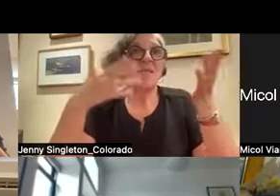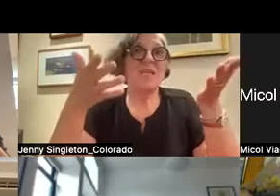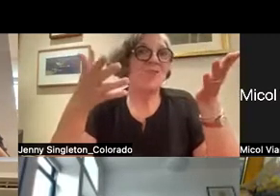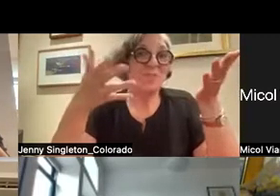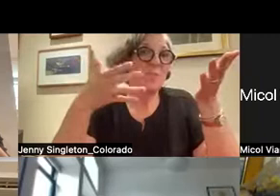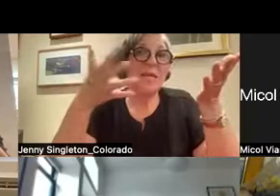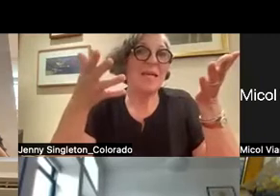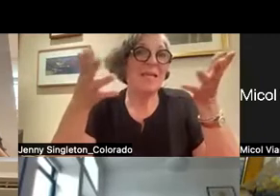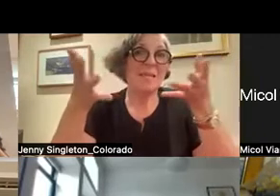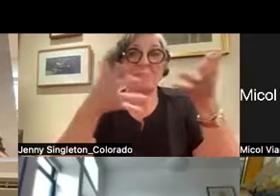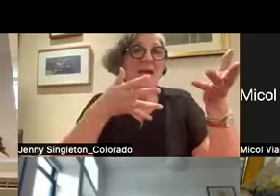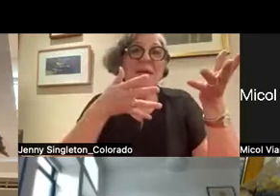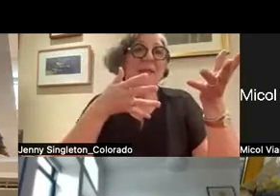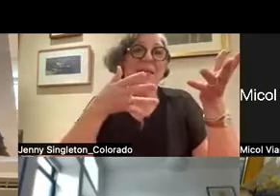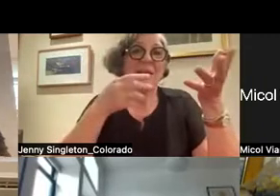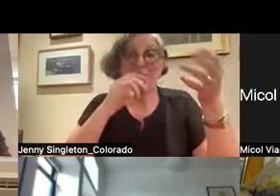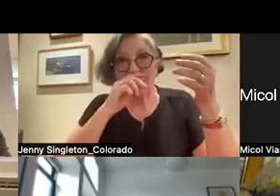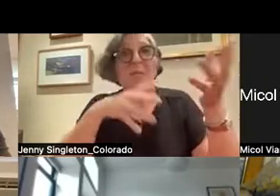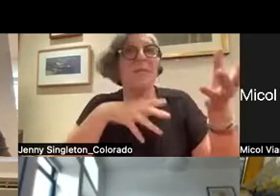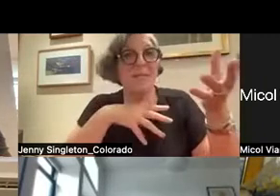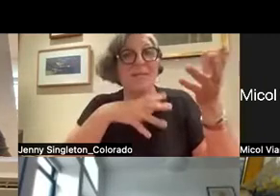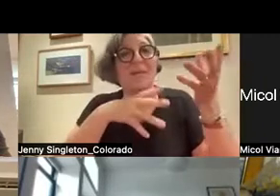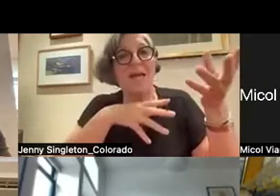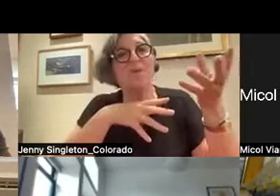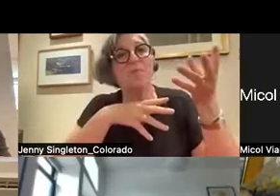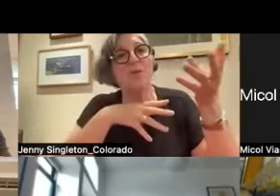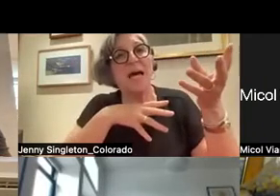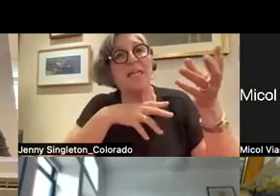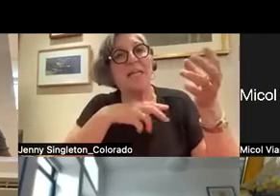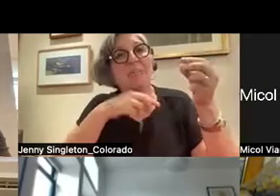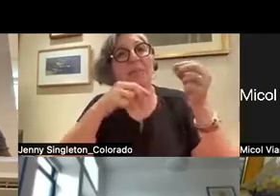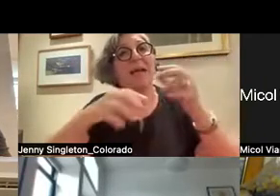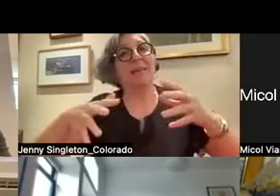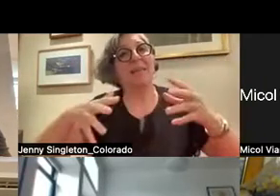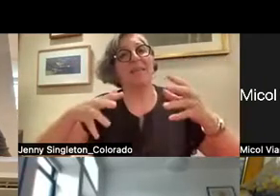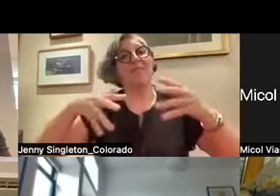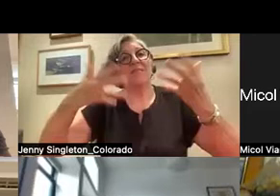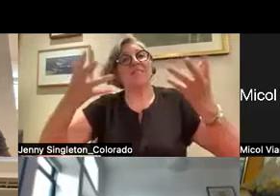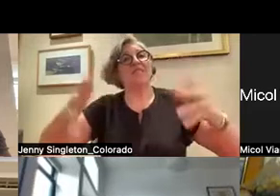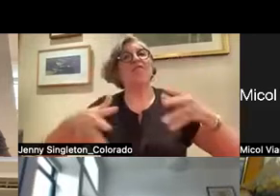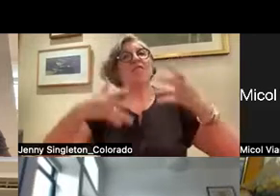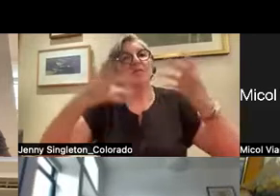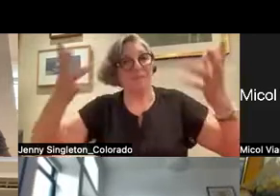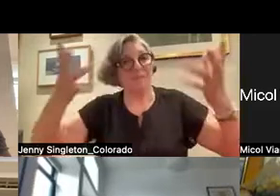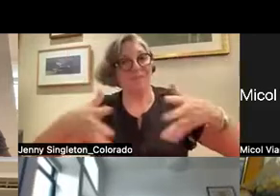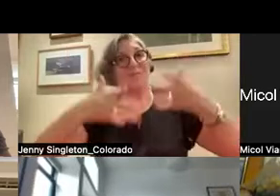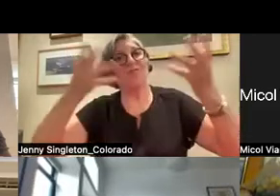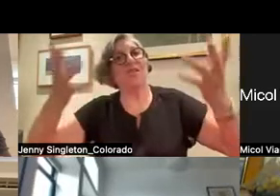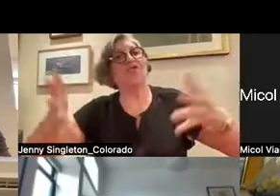that speaking ended up becoming the dominant language modality, but that the